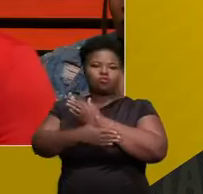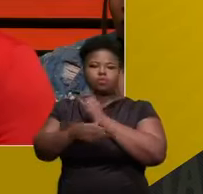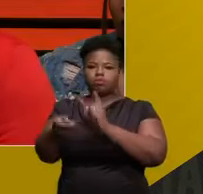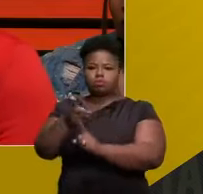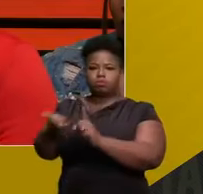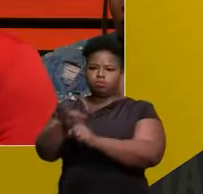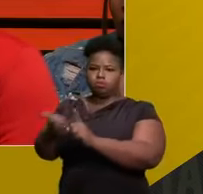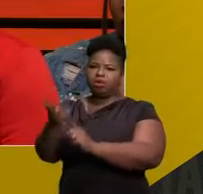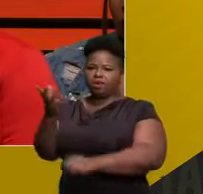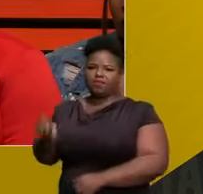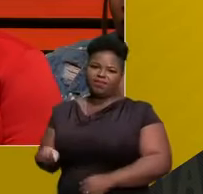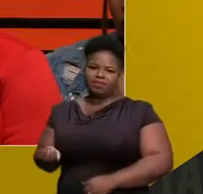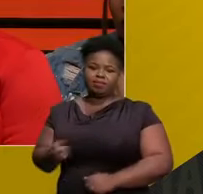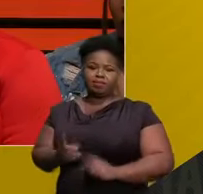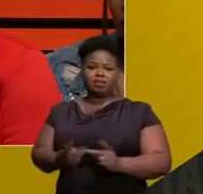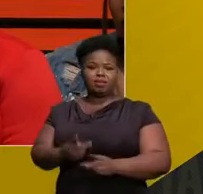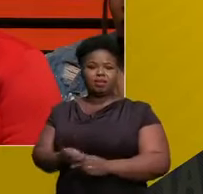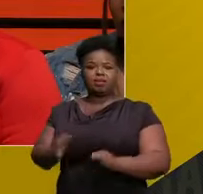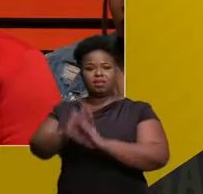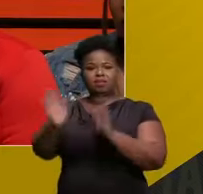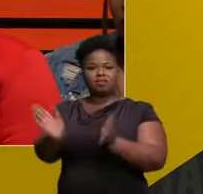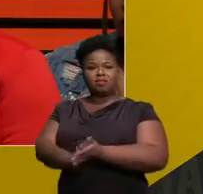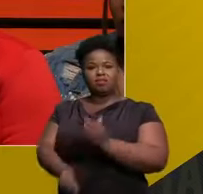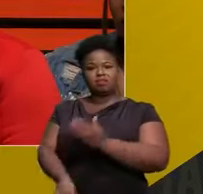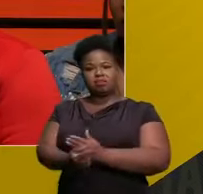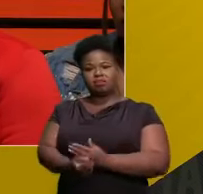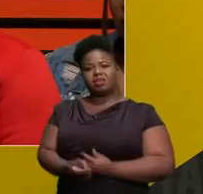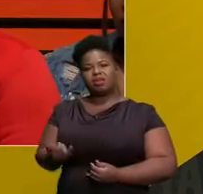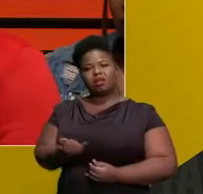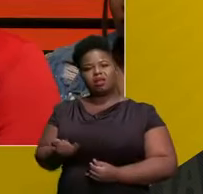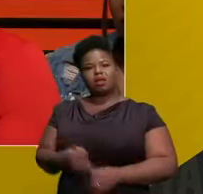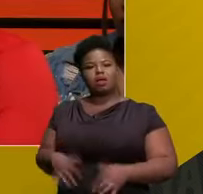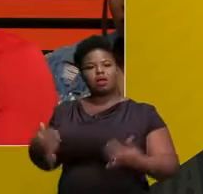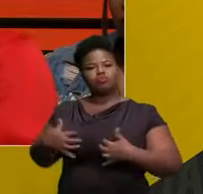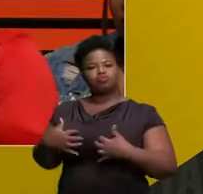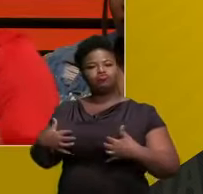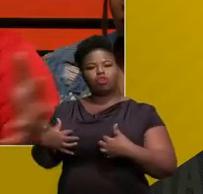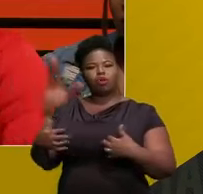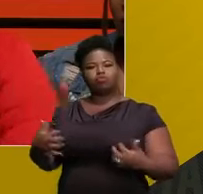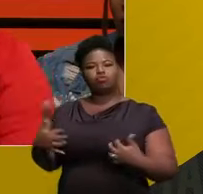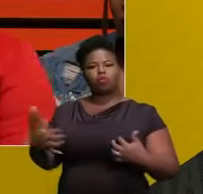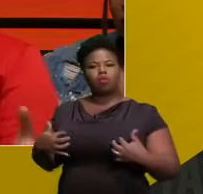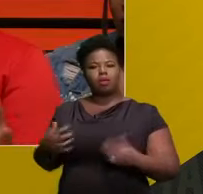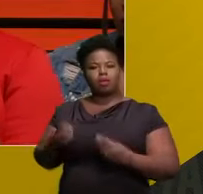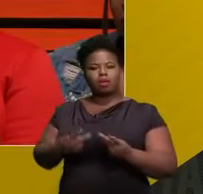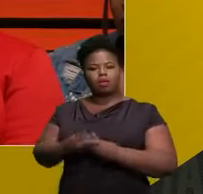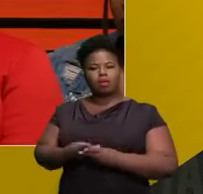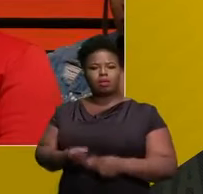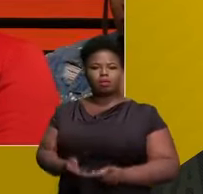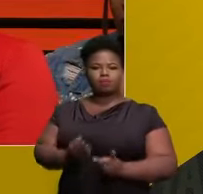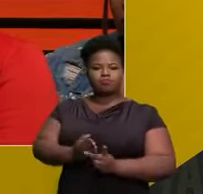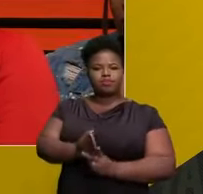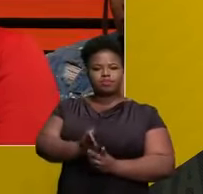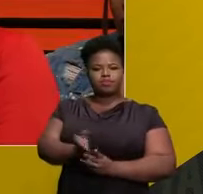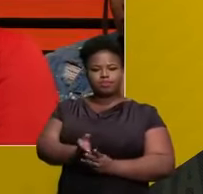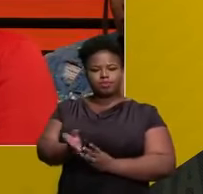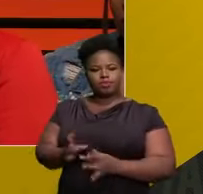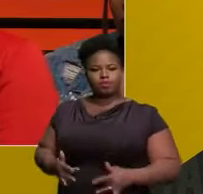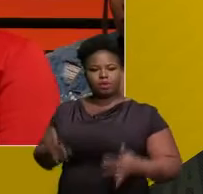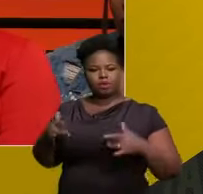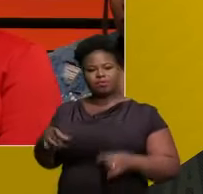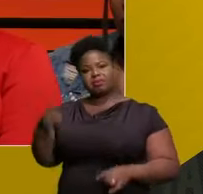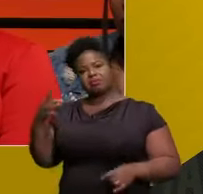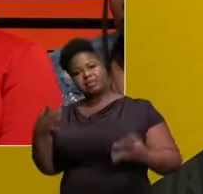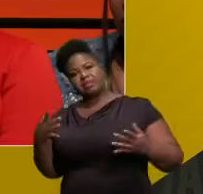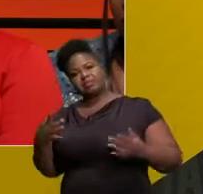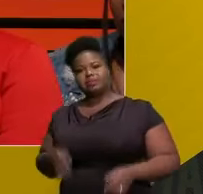violent. And what you find with indaba ye trauma is that it then spills into other aspects of one's life. And